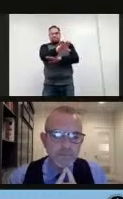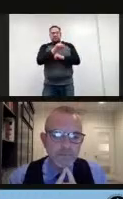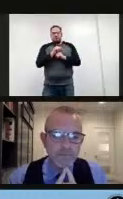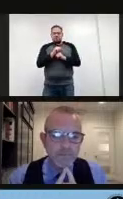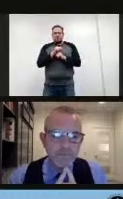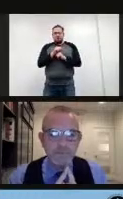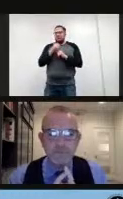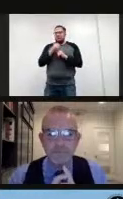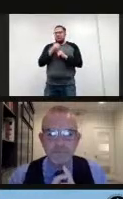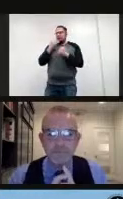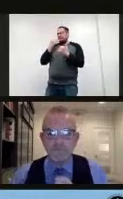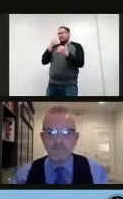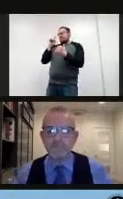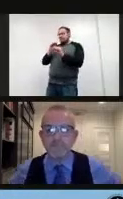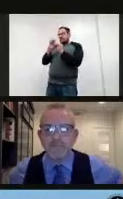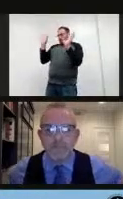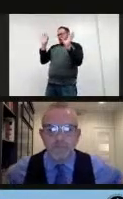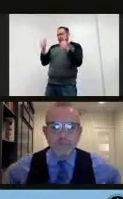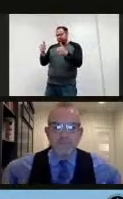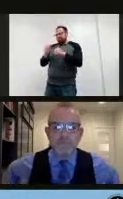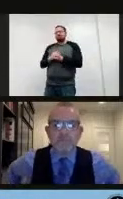Thank you for the clarification.